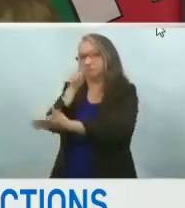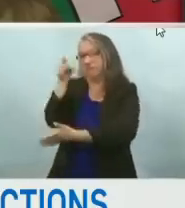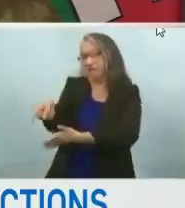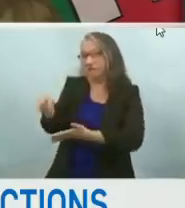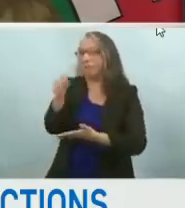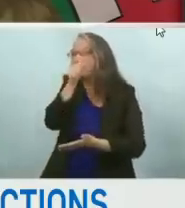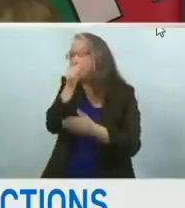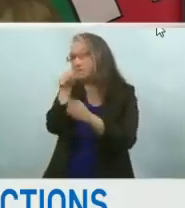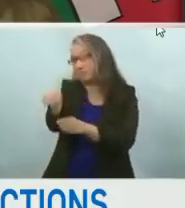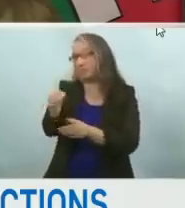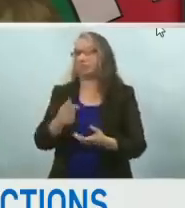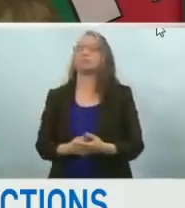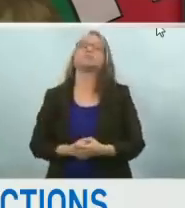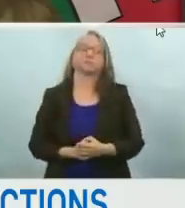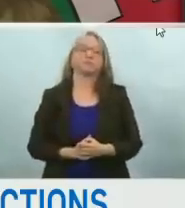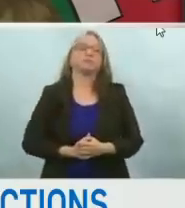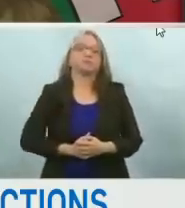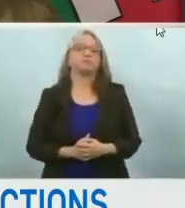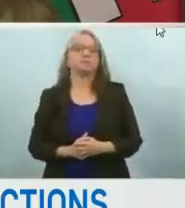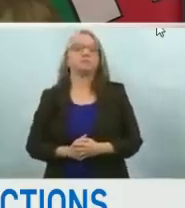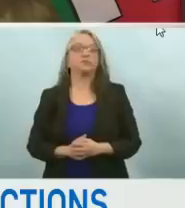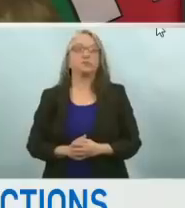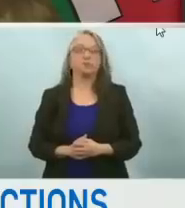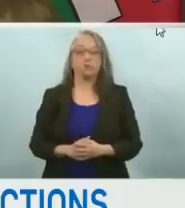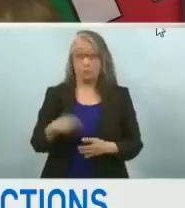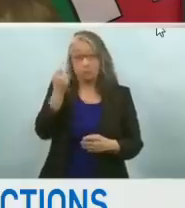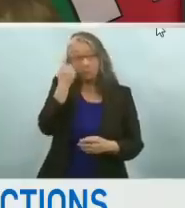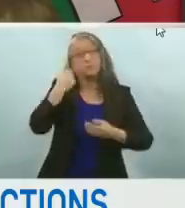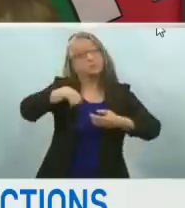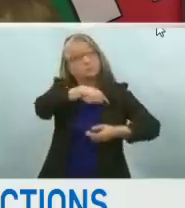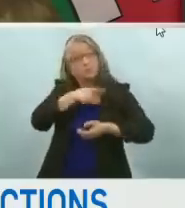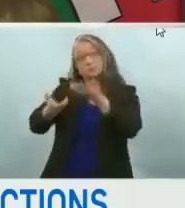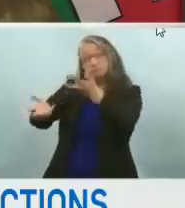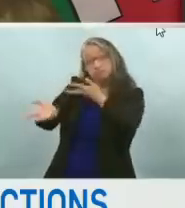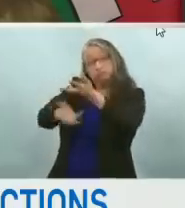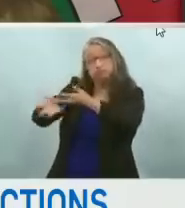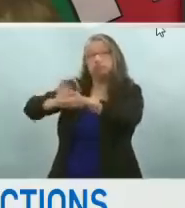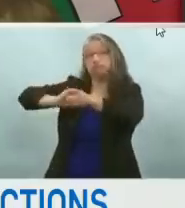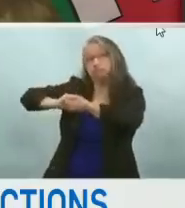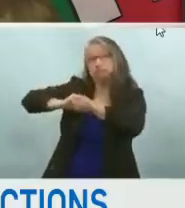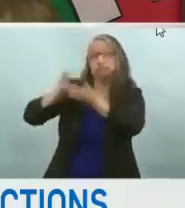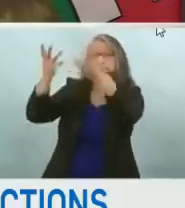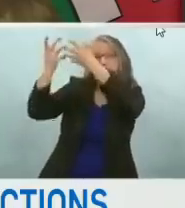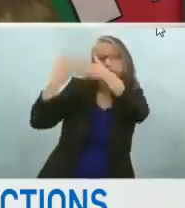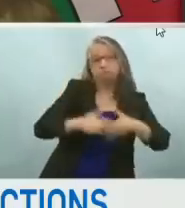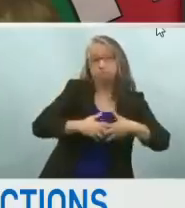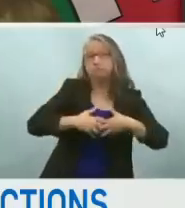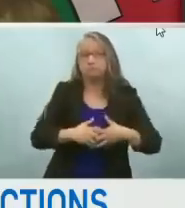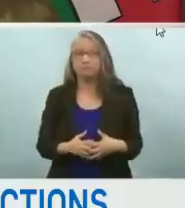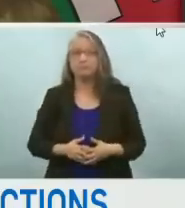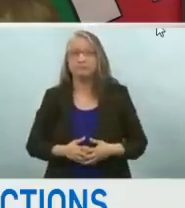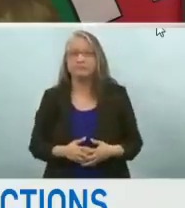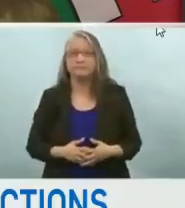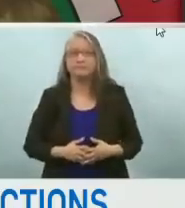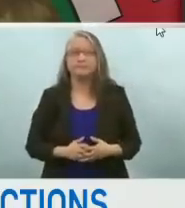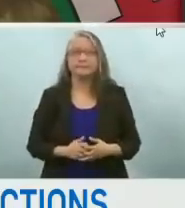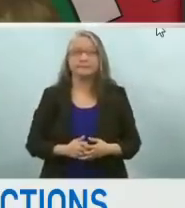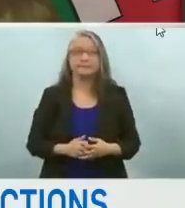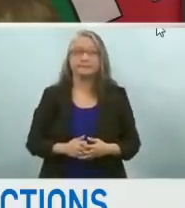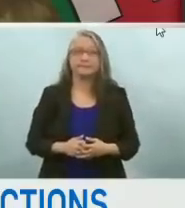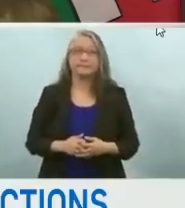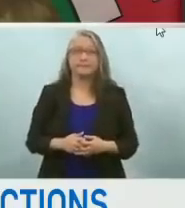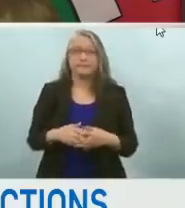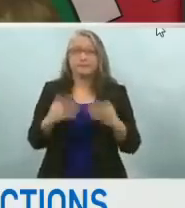to be restricted in their activities in order to reduce transmission and really and that risk. Again, these